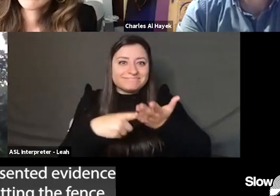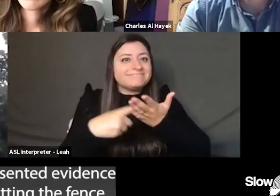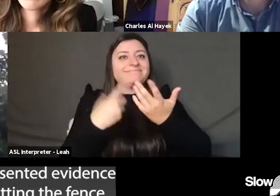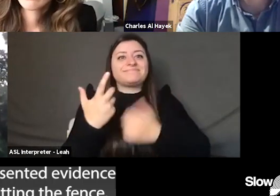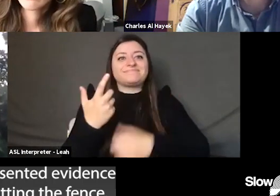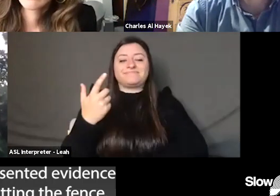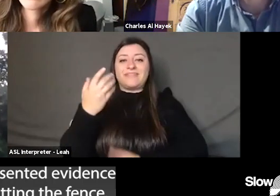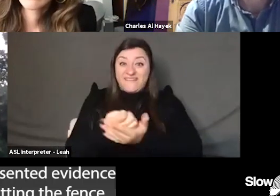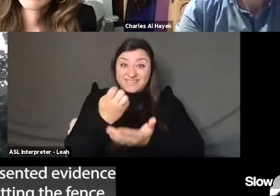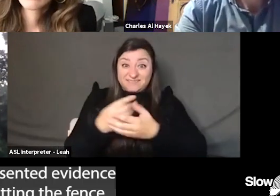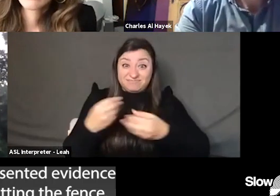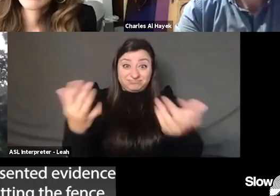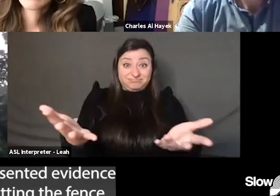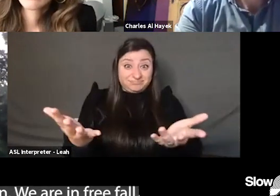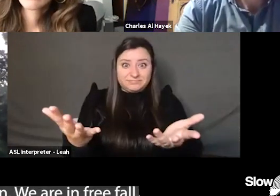presented evidence that